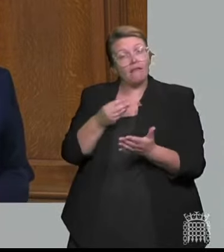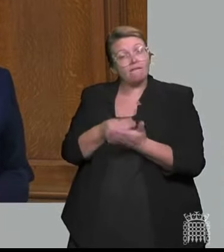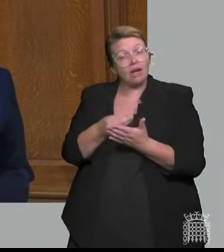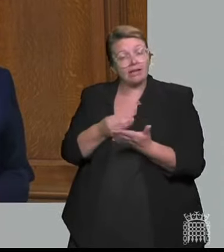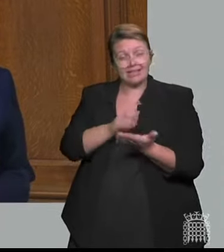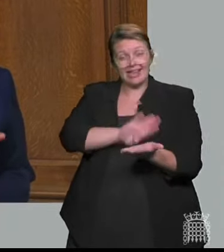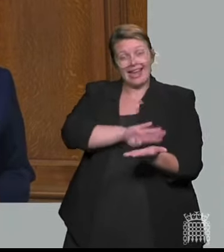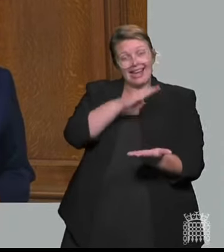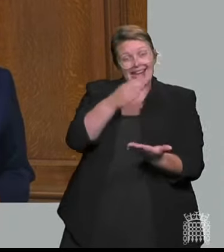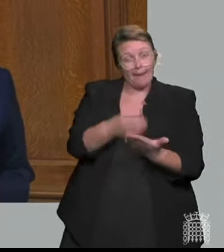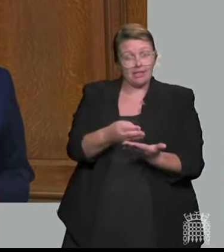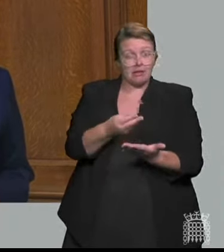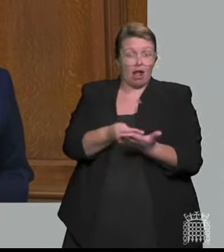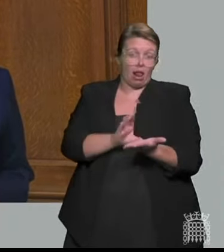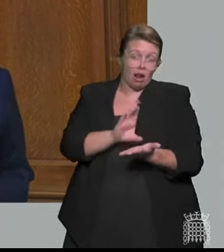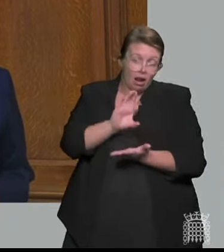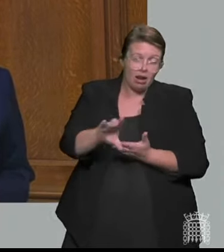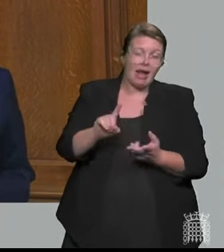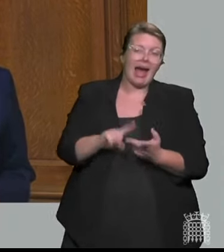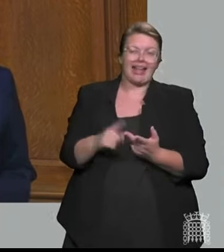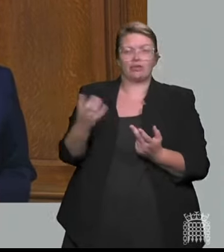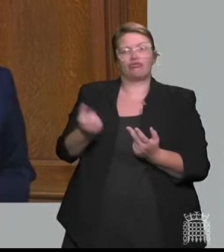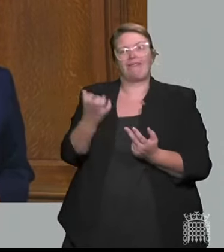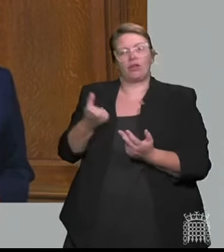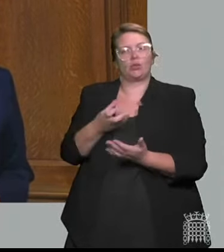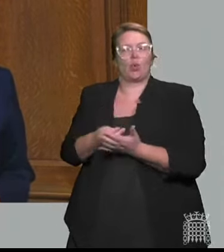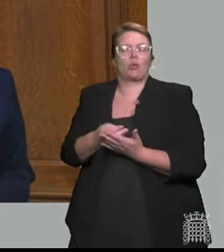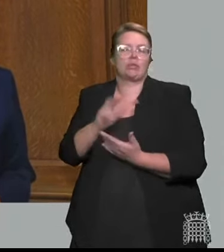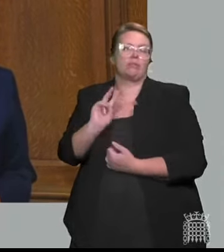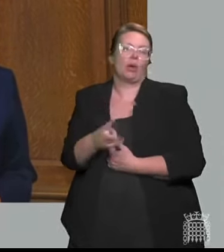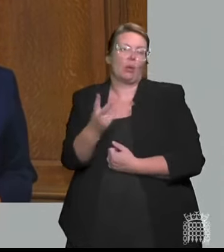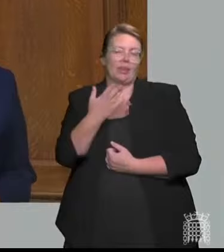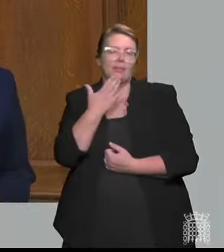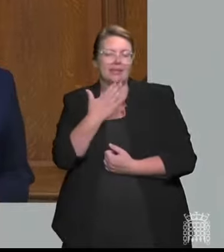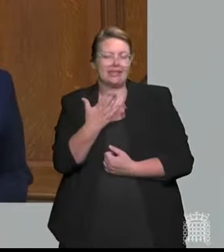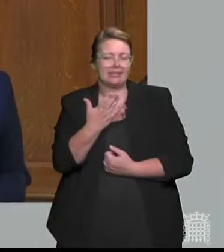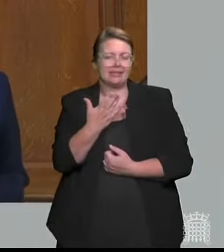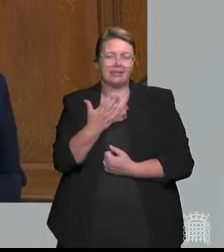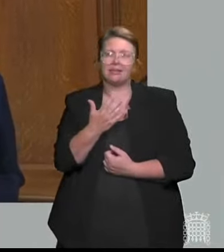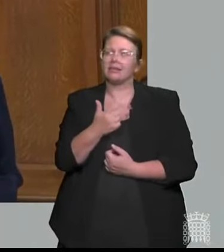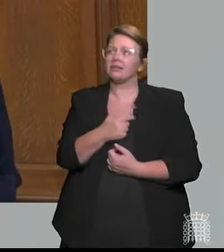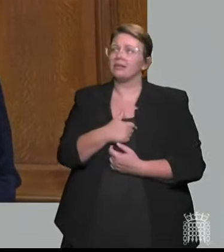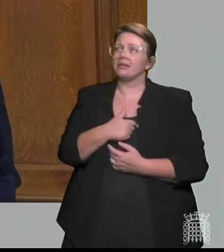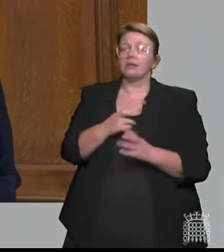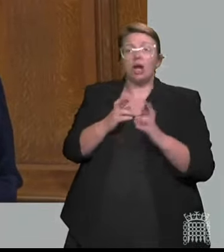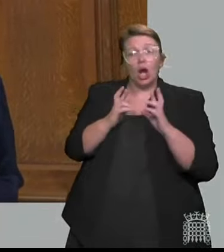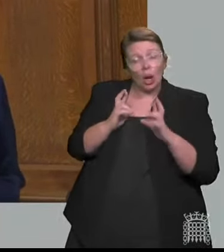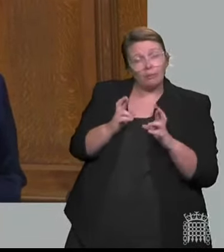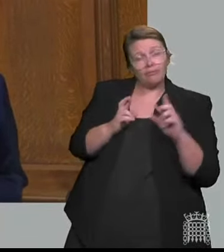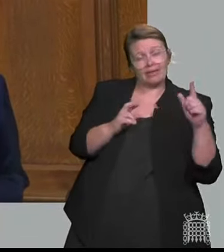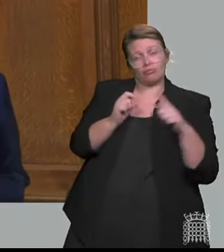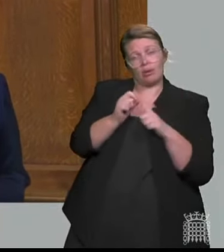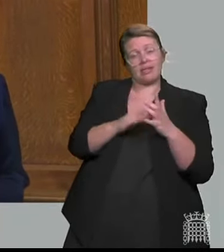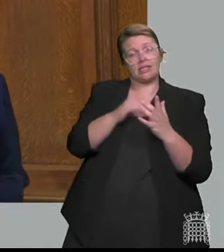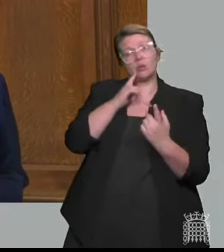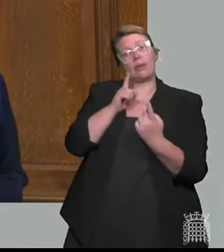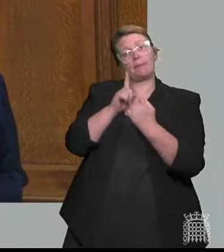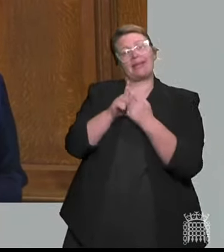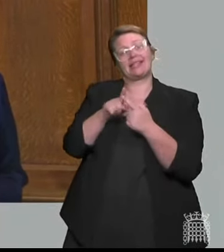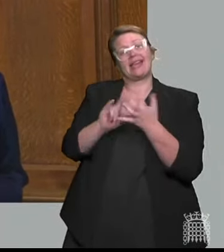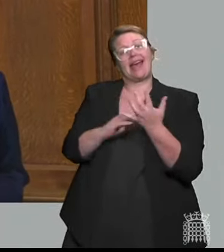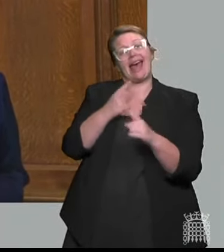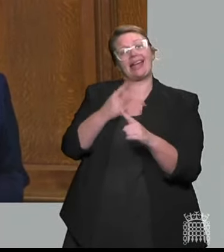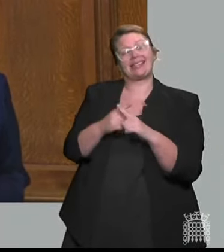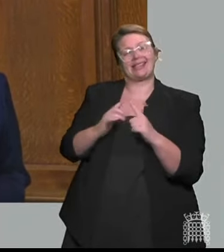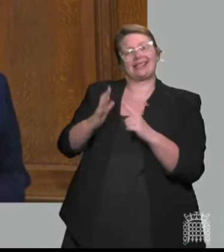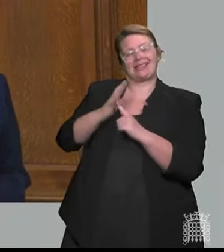that are associated with getting children back into school? And I would hope that he would commit to meeting the leader of Essex County